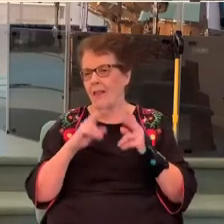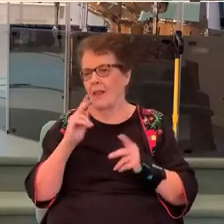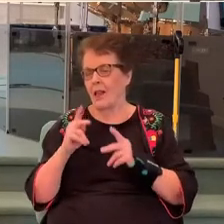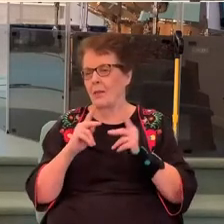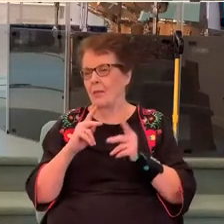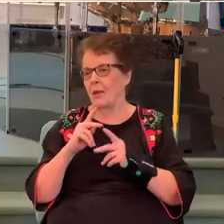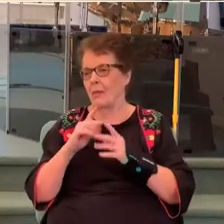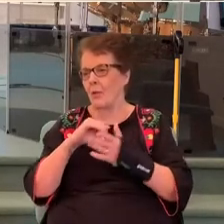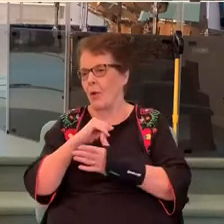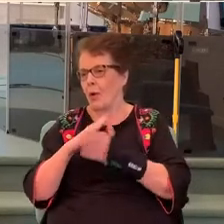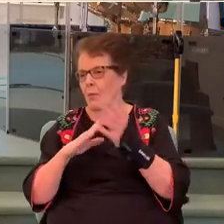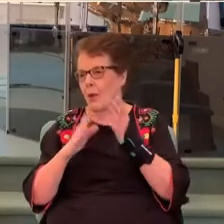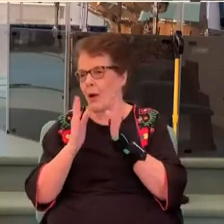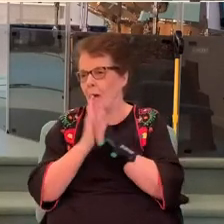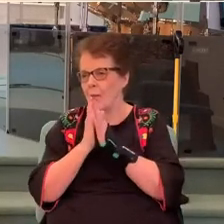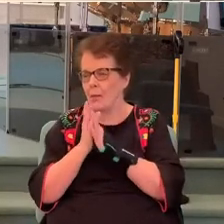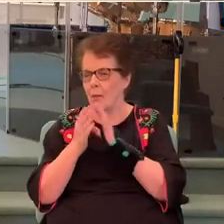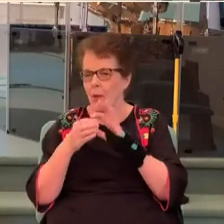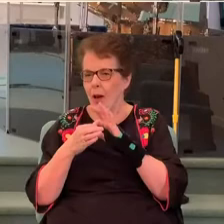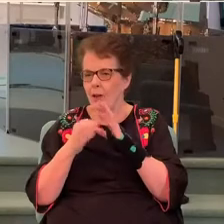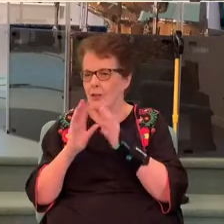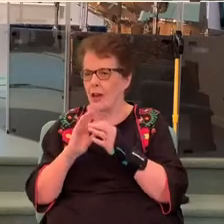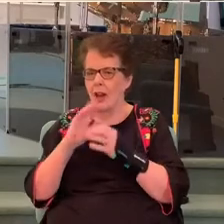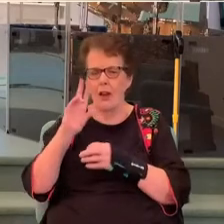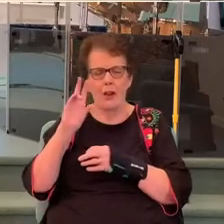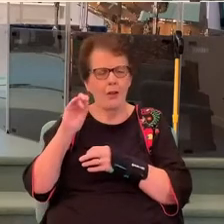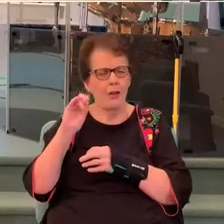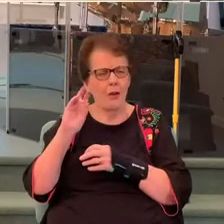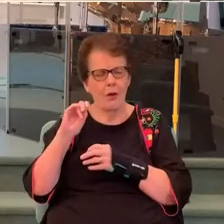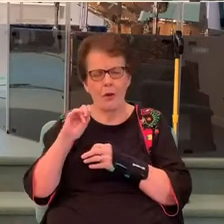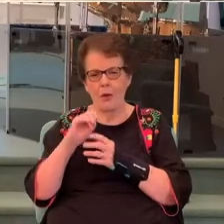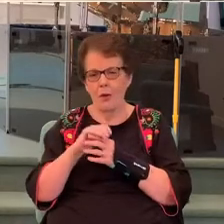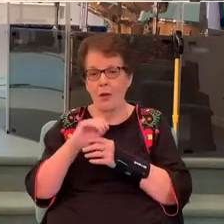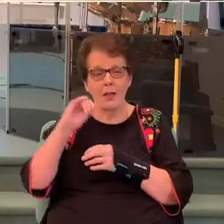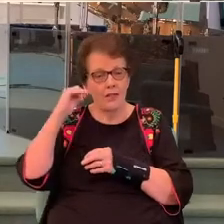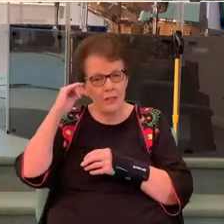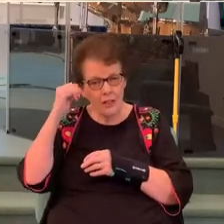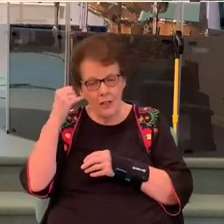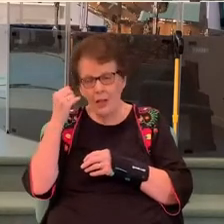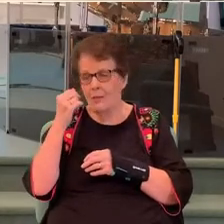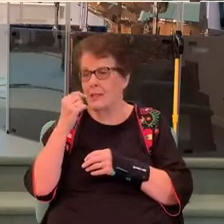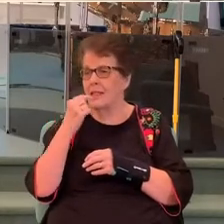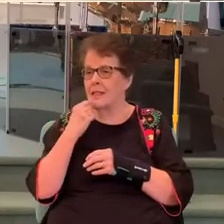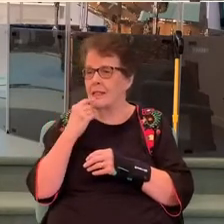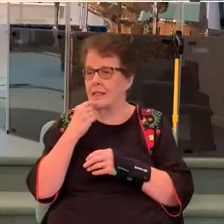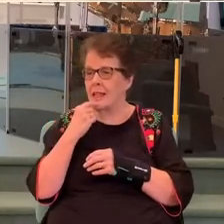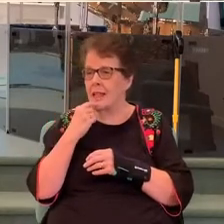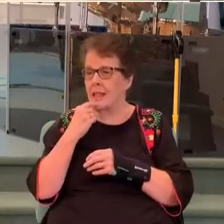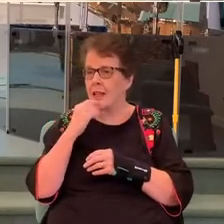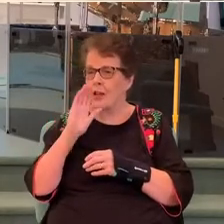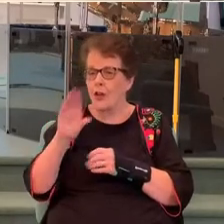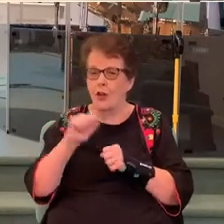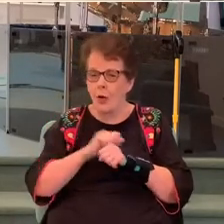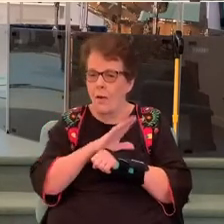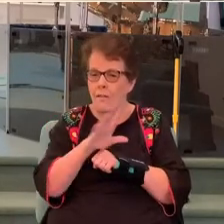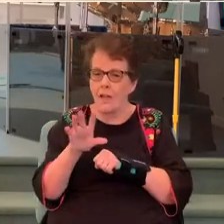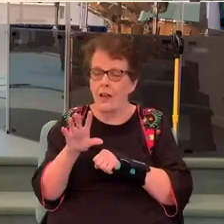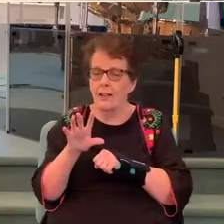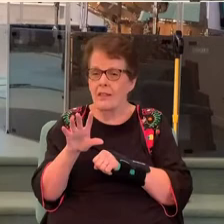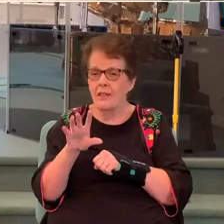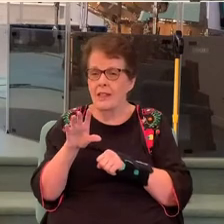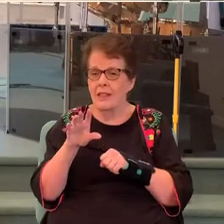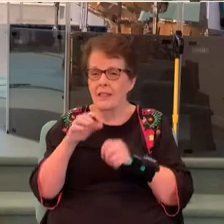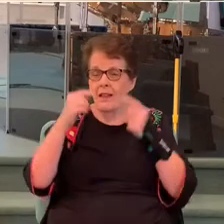select group of people that are more righteous than anybody else. What James is saying is that your effectiveness in prayer